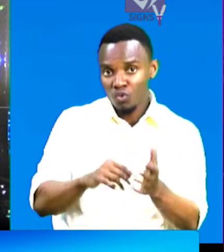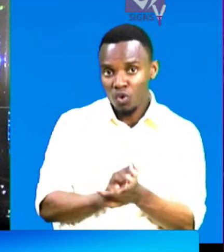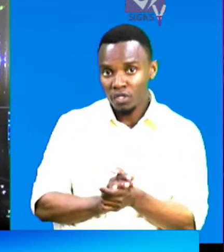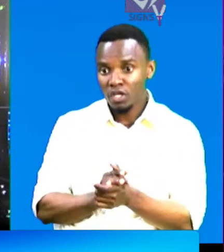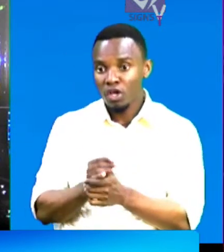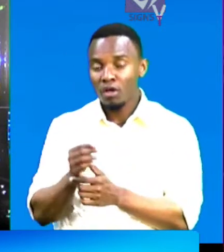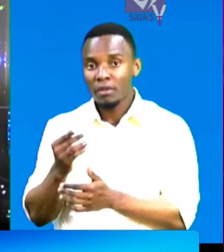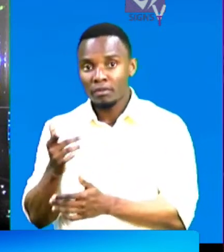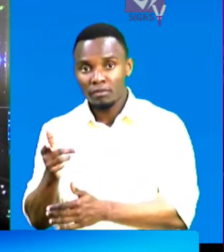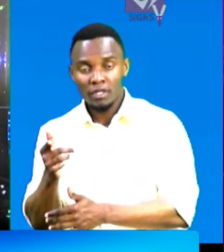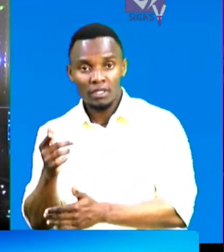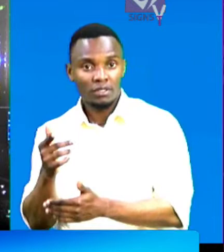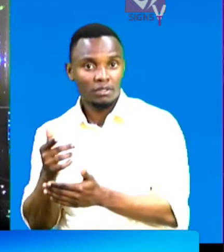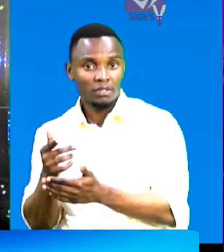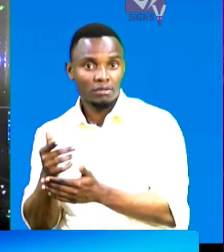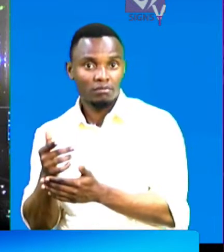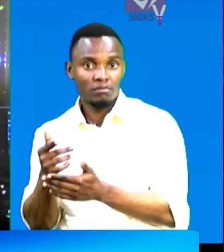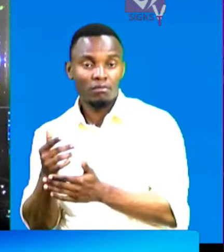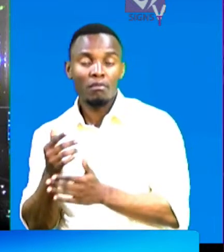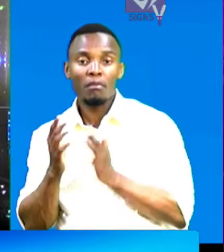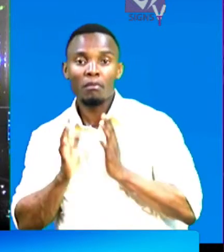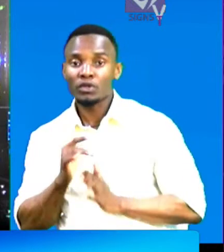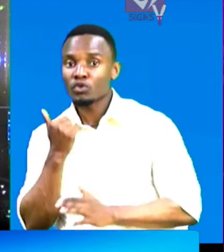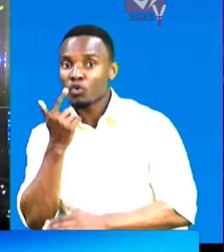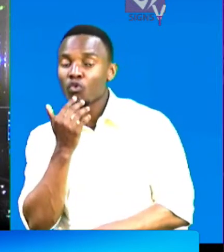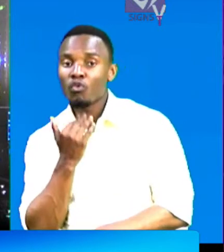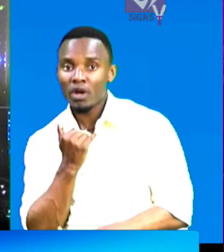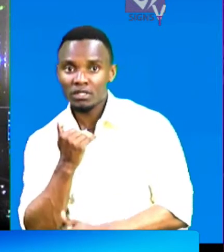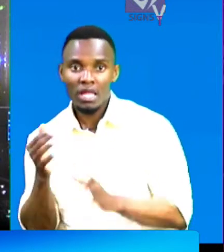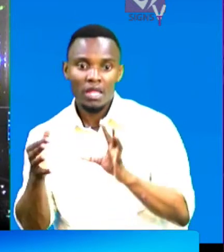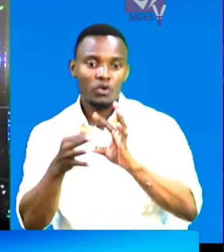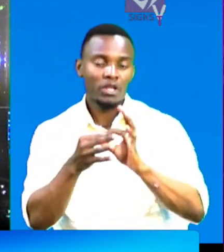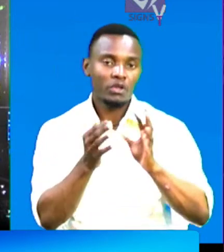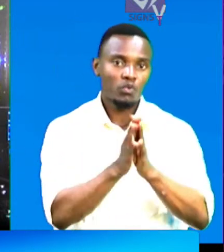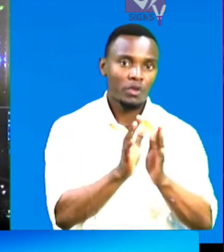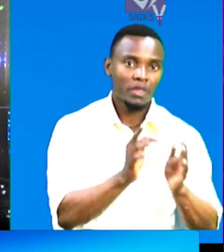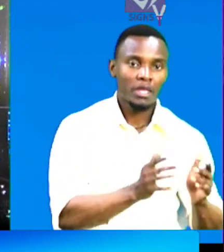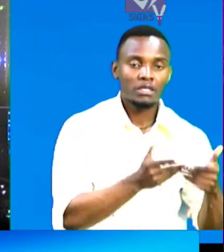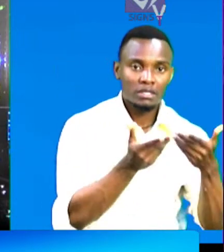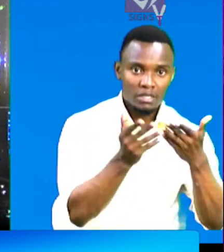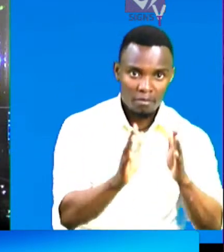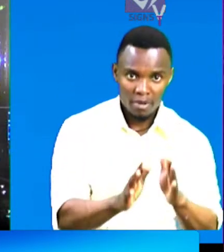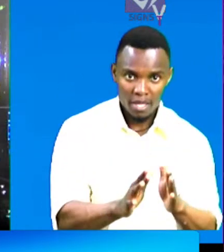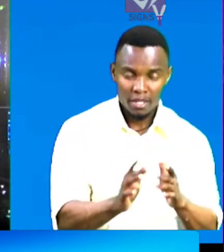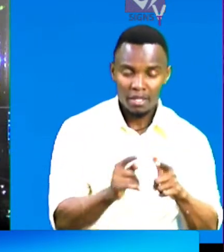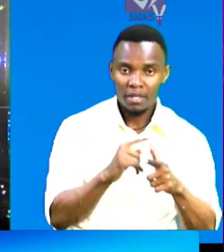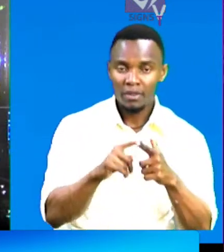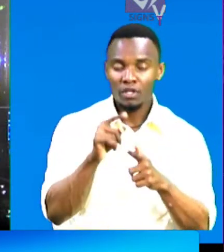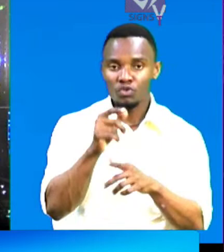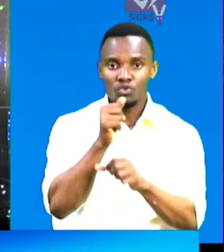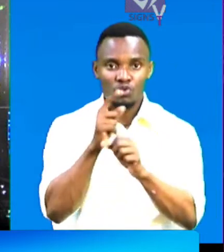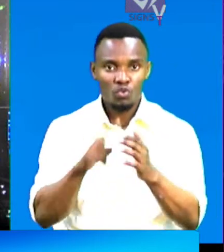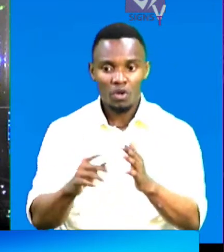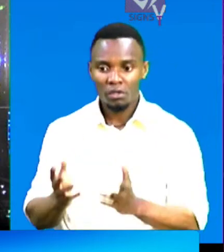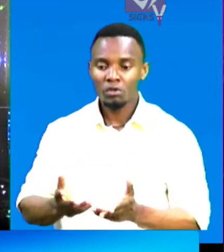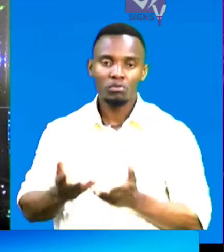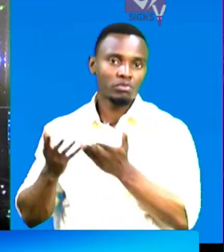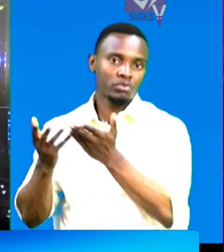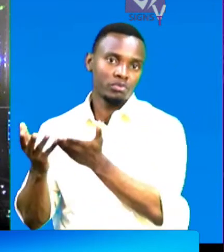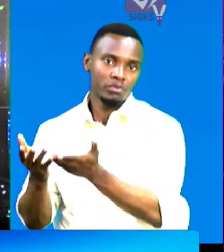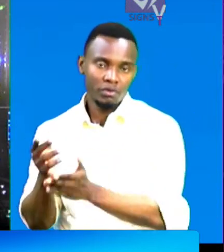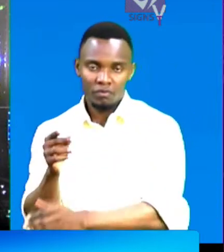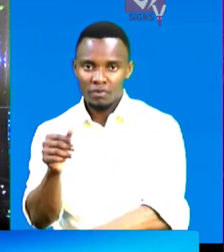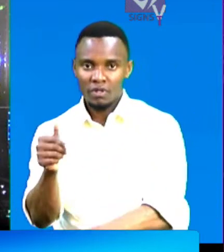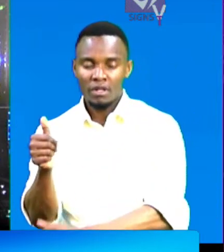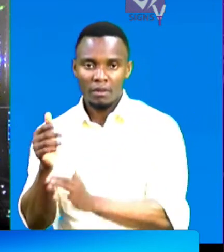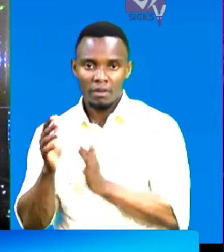your supplier who will bring those items to you, and then you make sure that they are delivered to